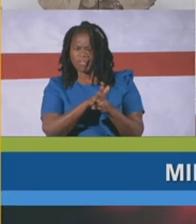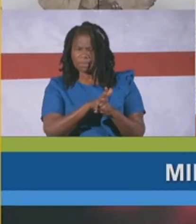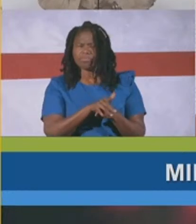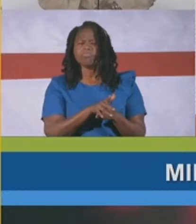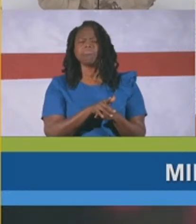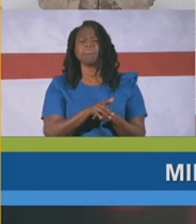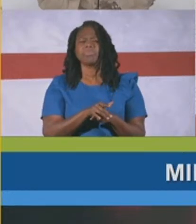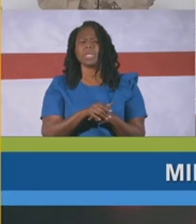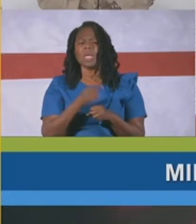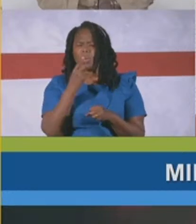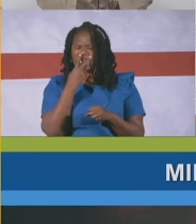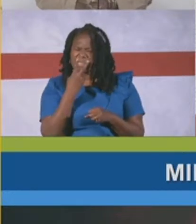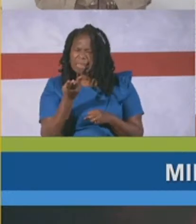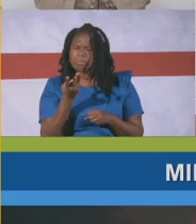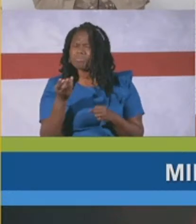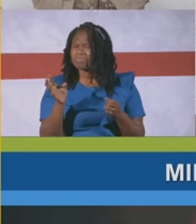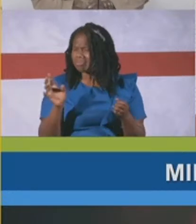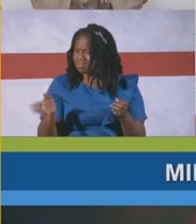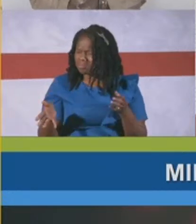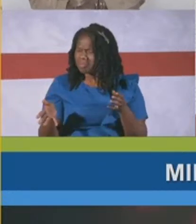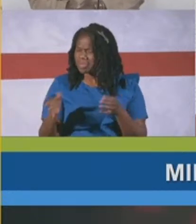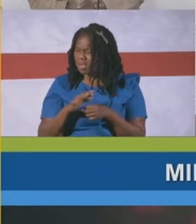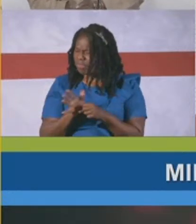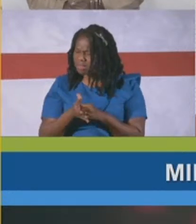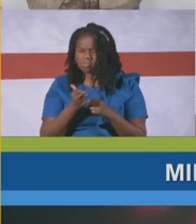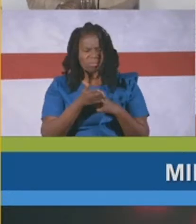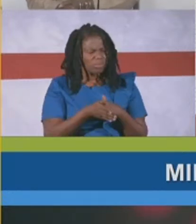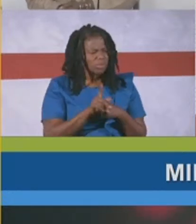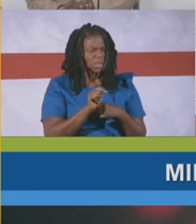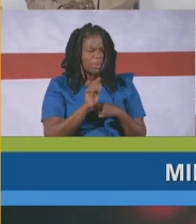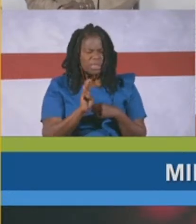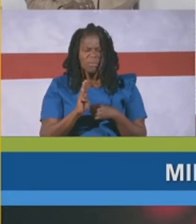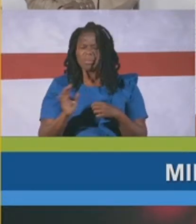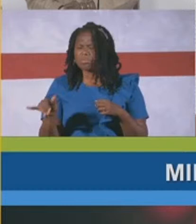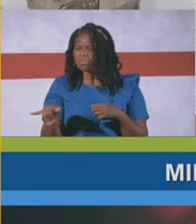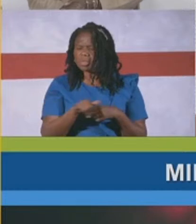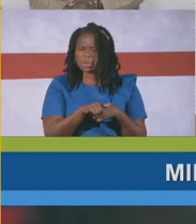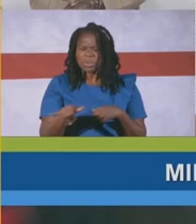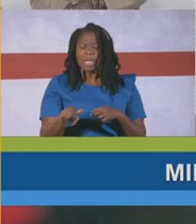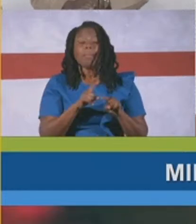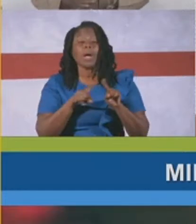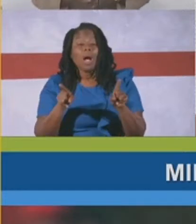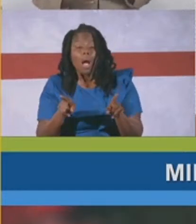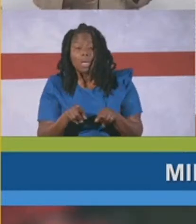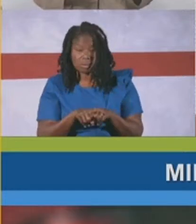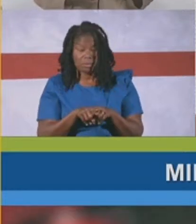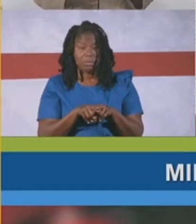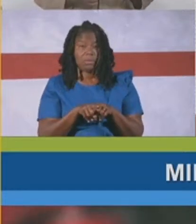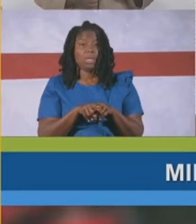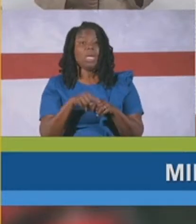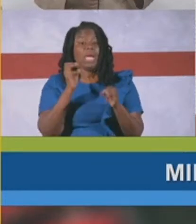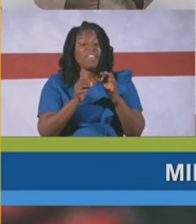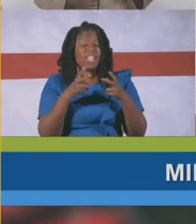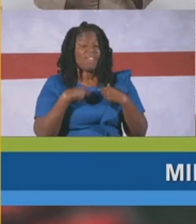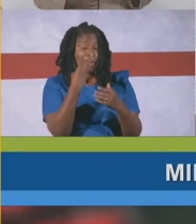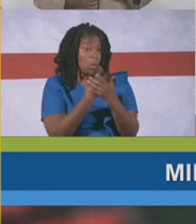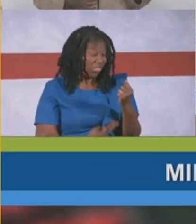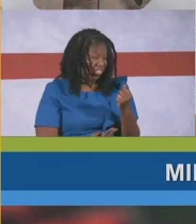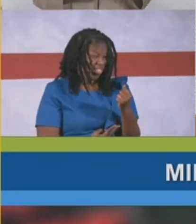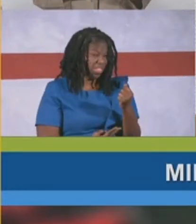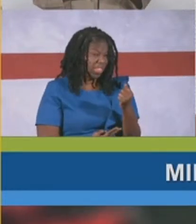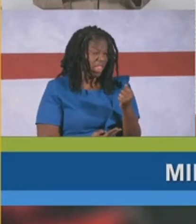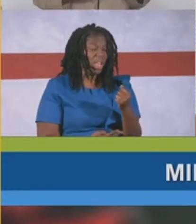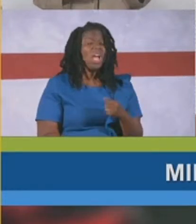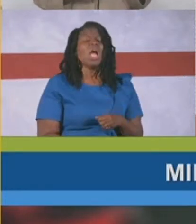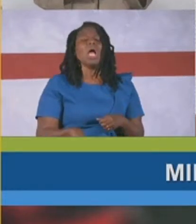with similar symptoms, but their symptoms of TB tend to predominate, meaning that they tend to have that cough that